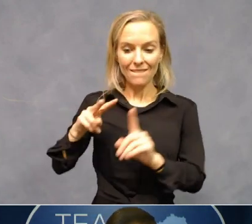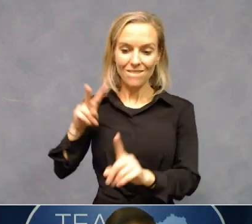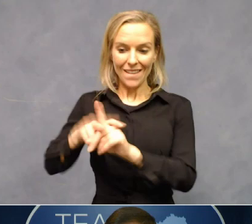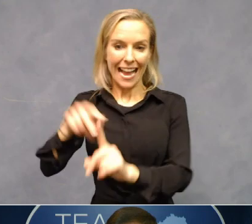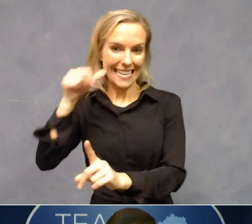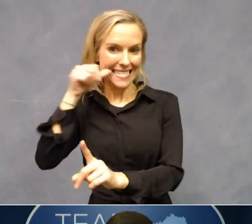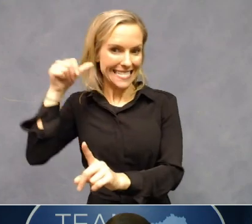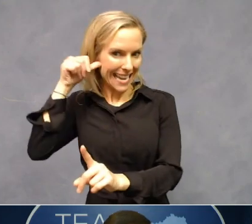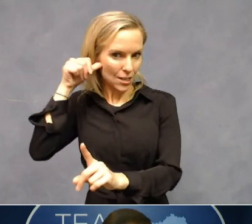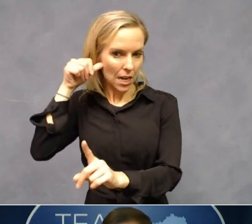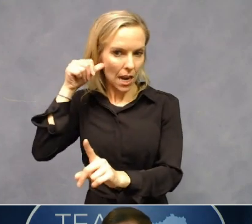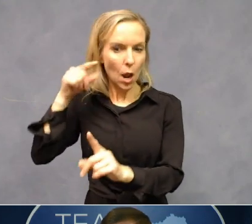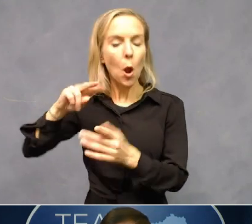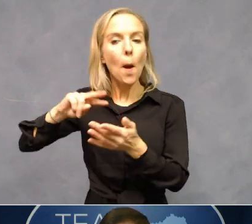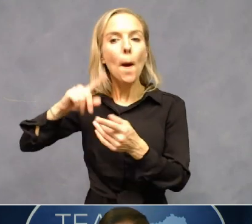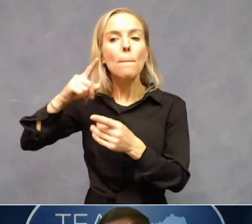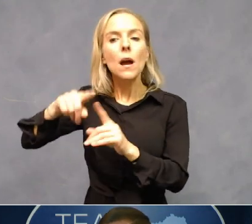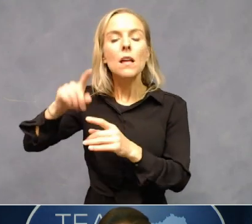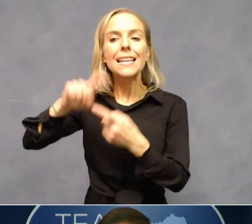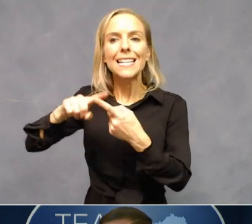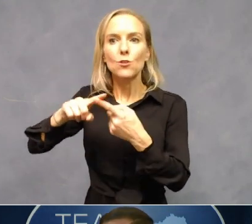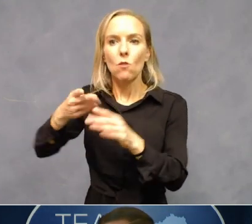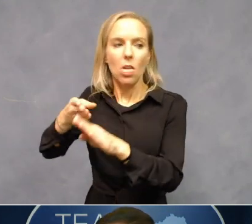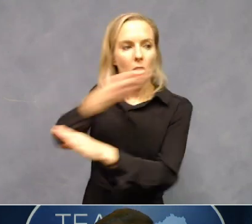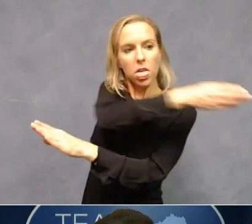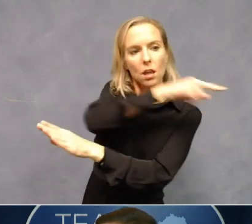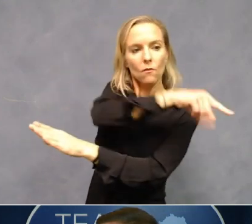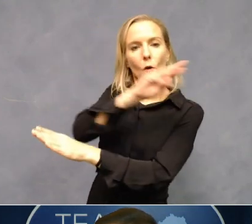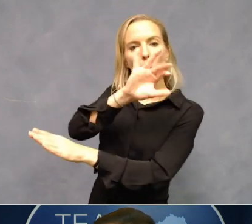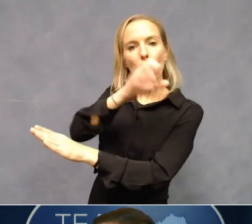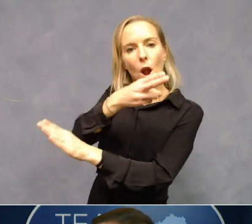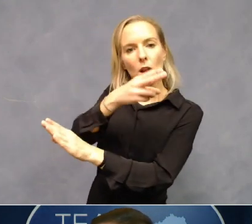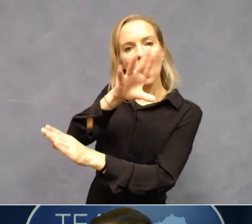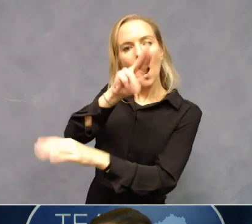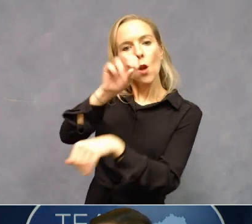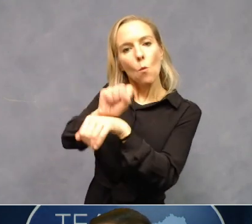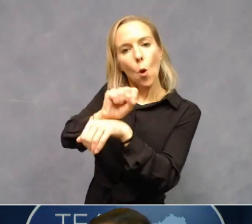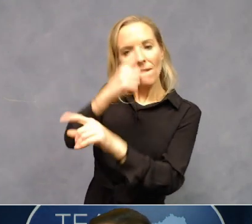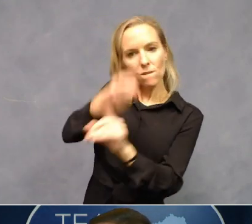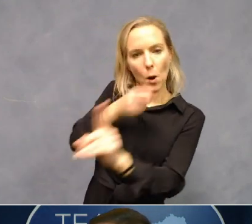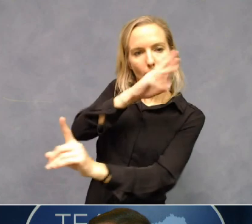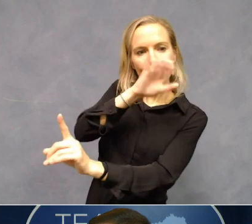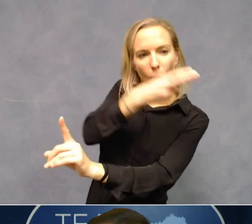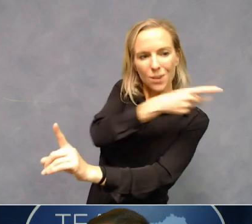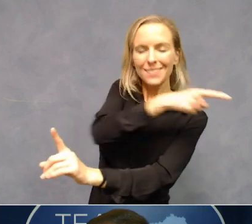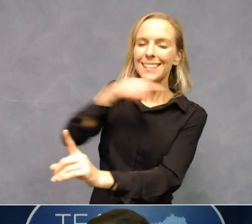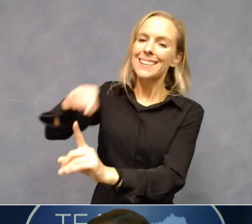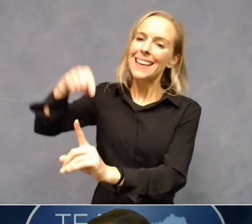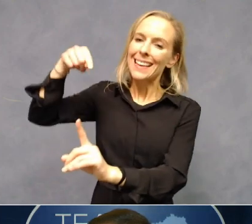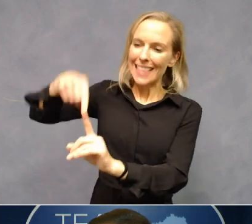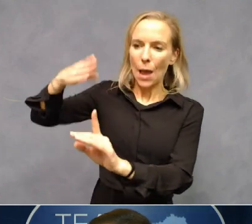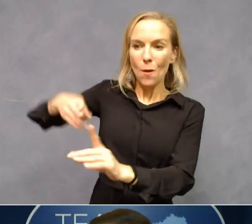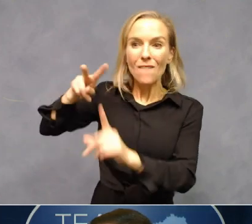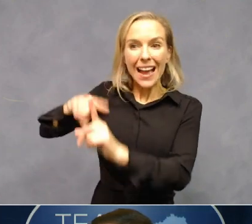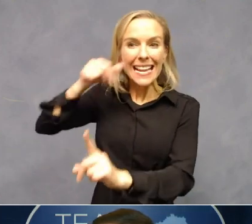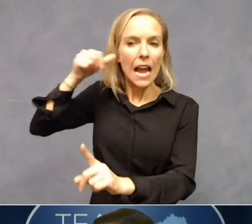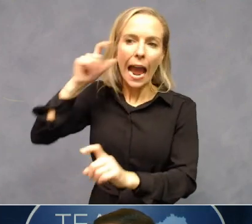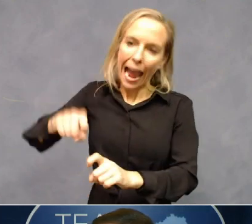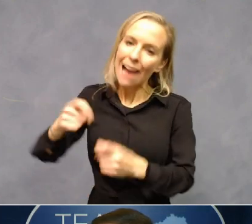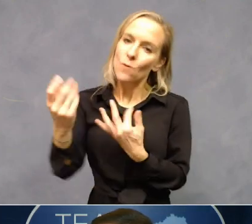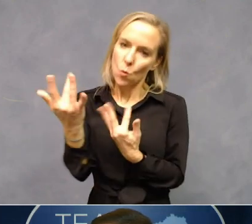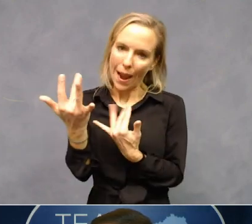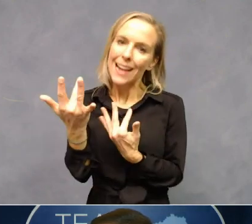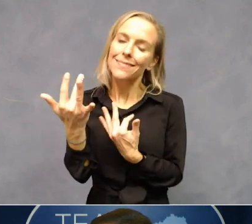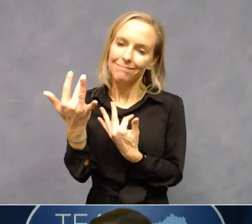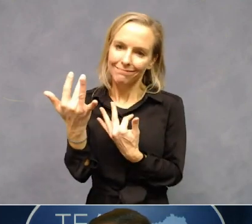dates in March but just filed yesterday for the first time will have to wait a little bit longer. The